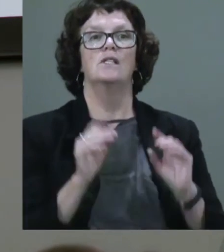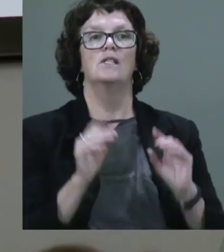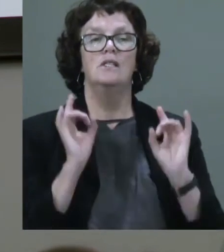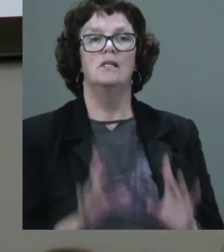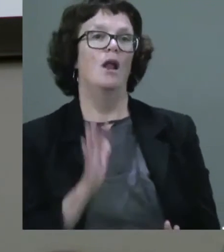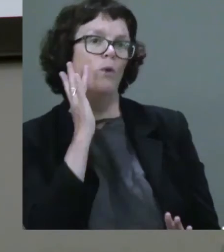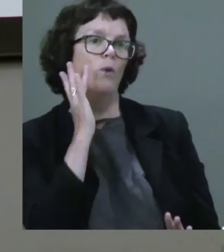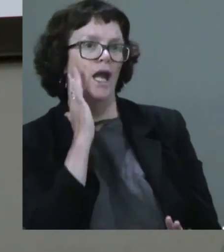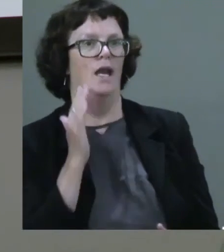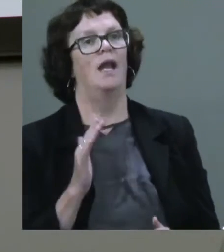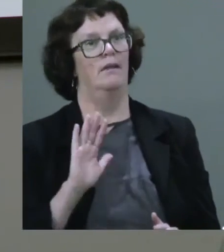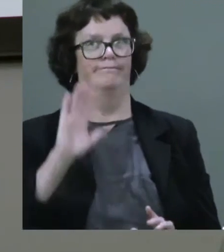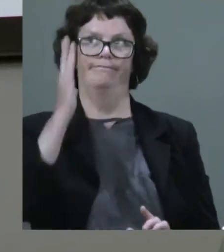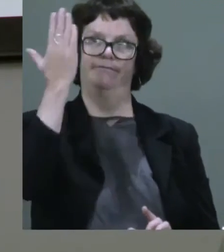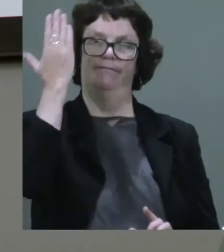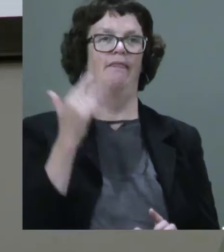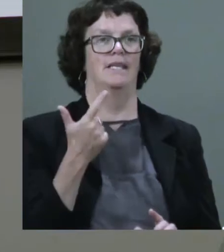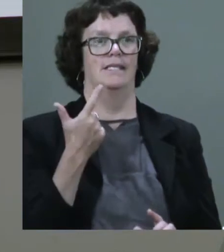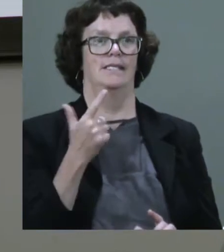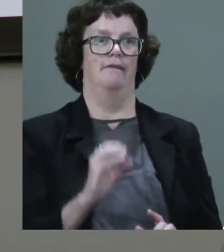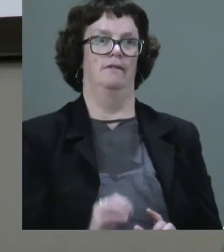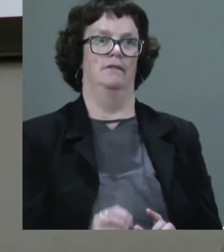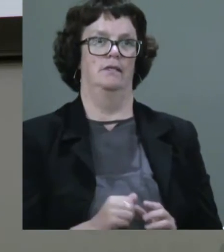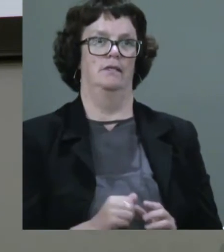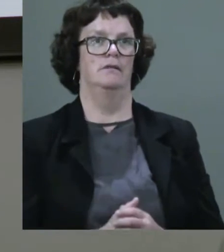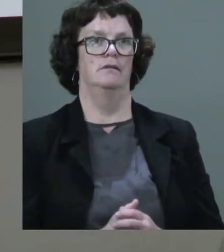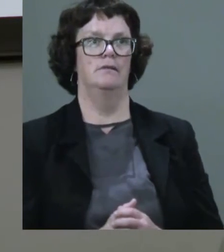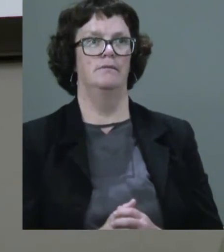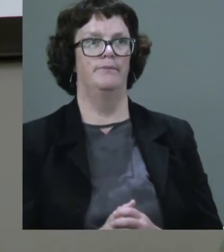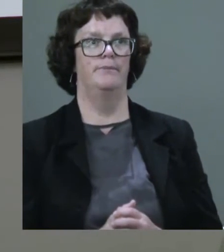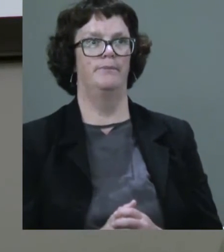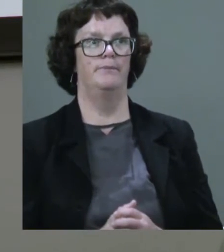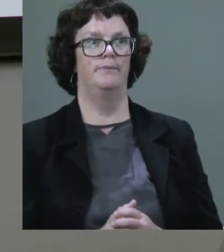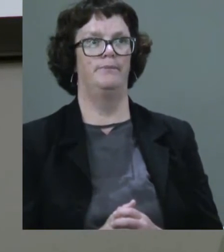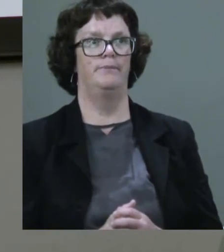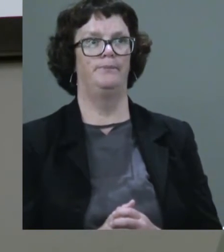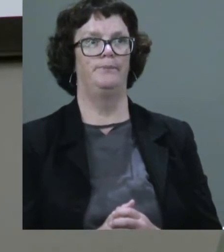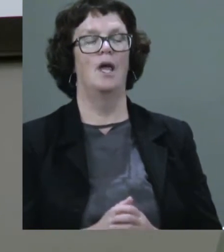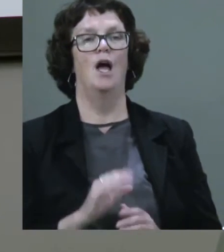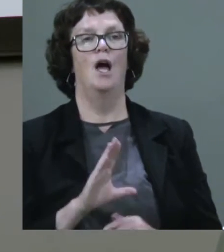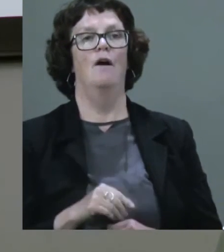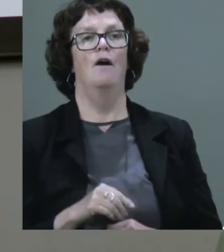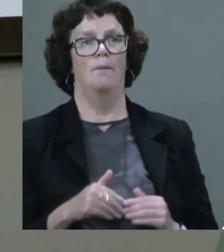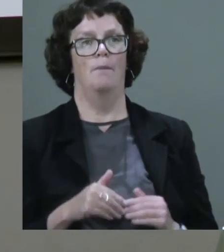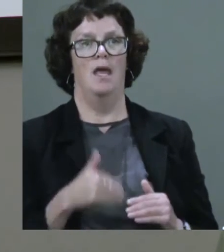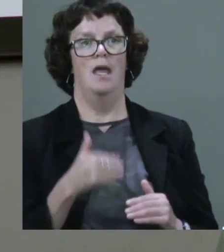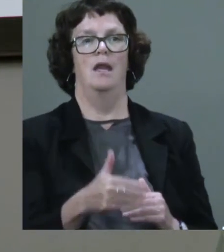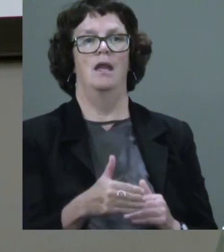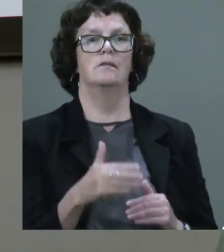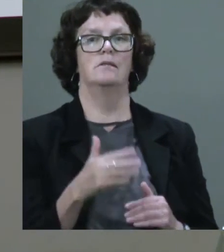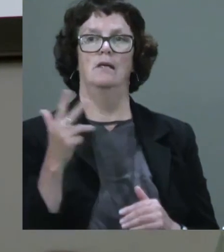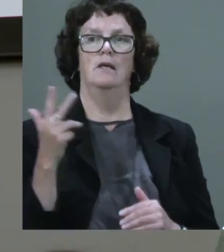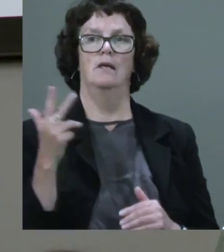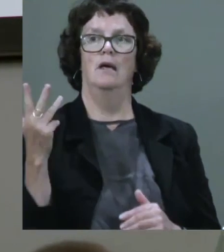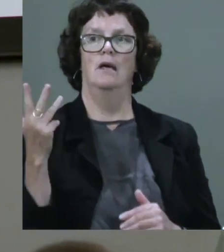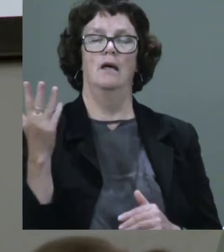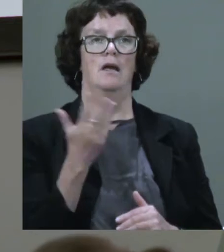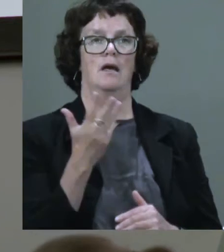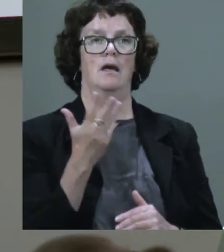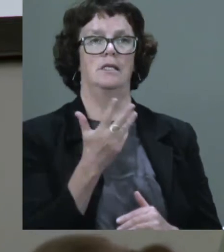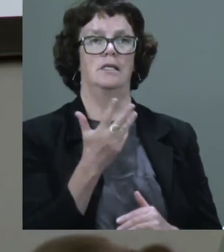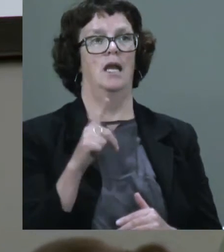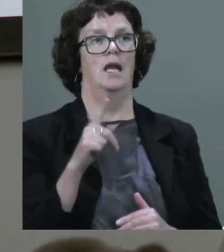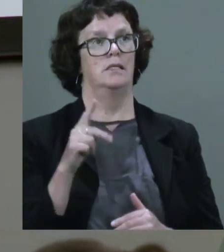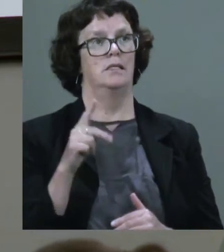70s. So look how long it's taken. From there, we went to 1981, and the UN declared